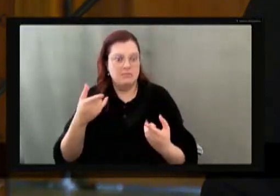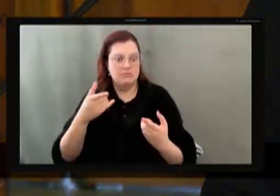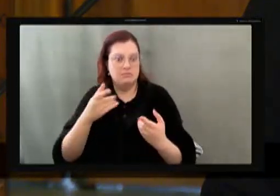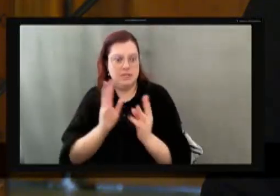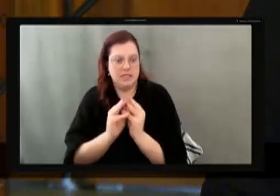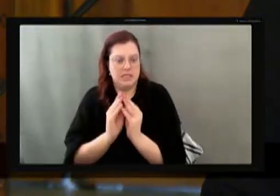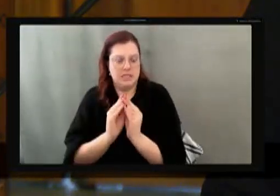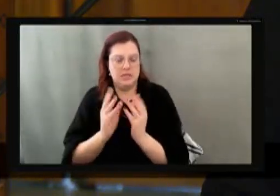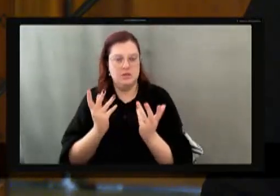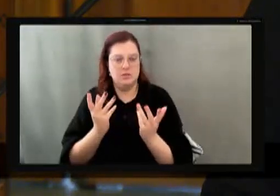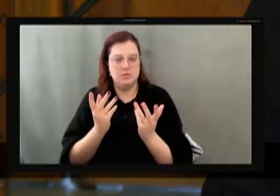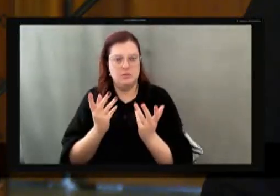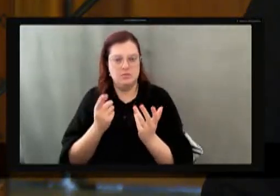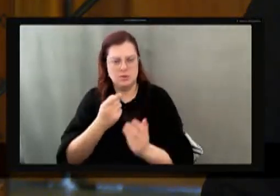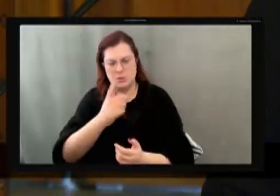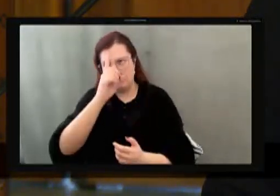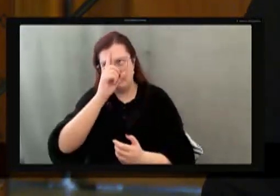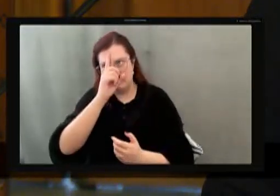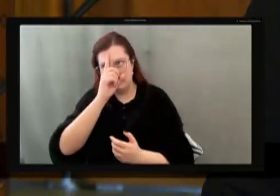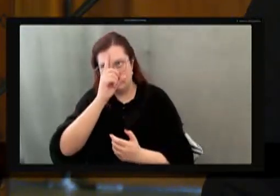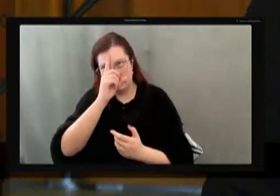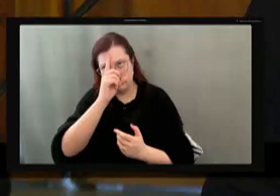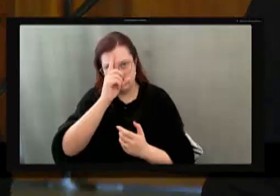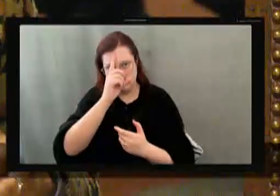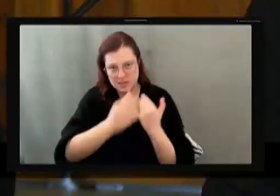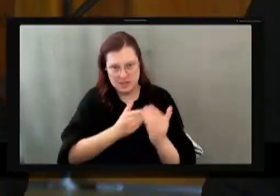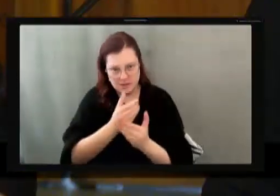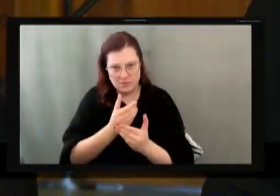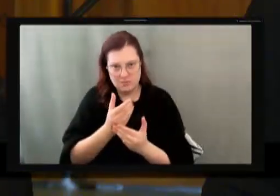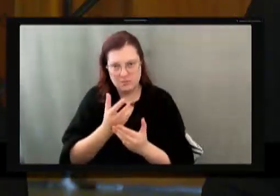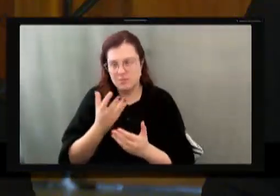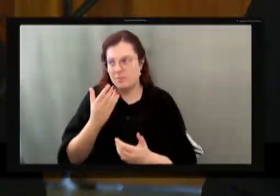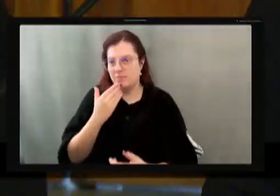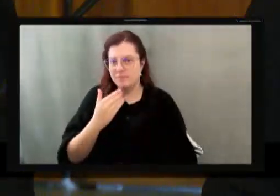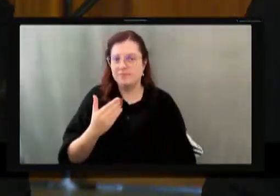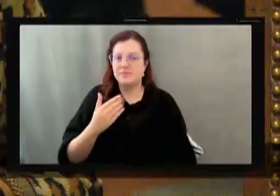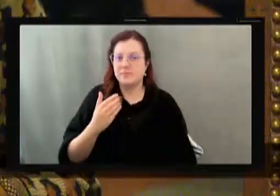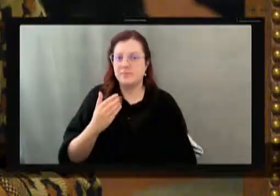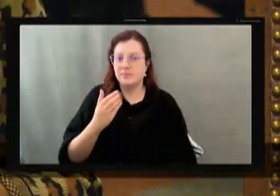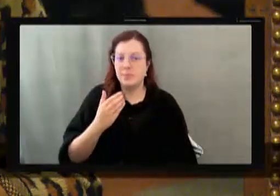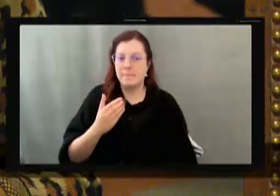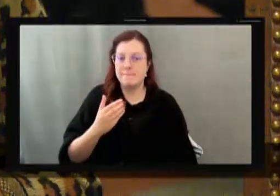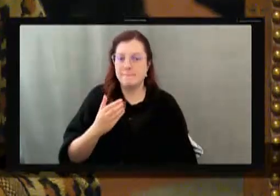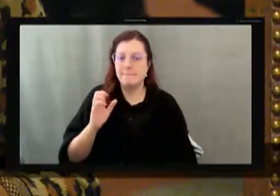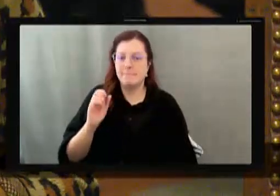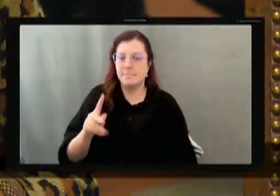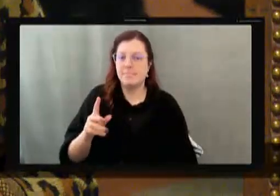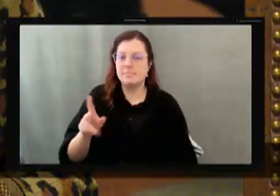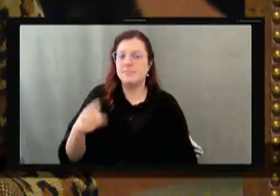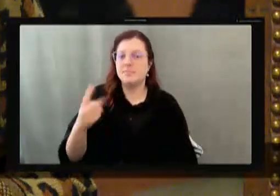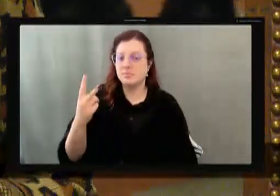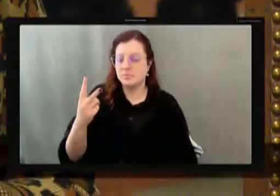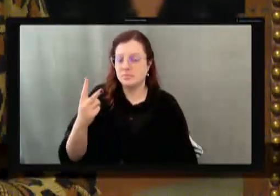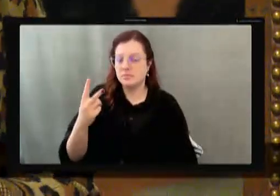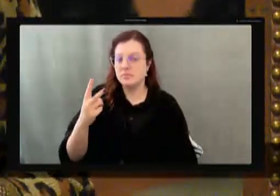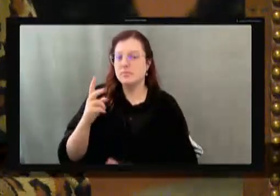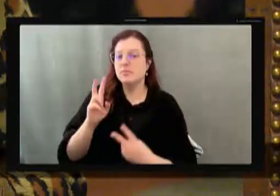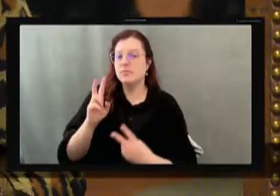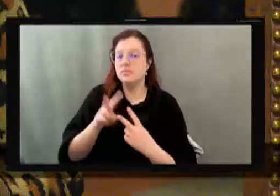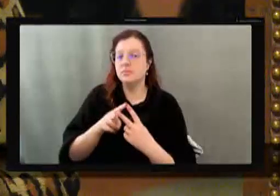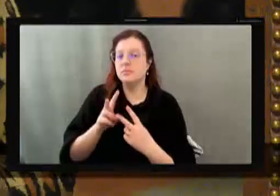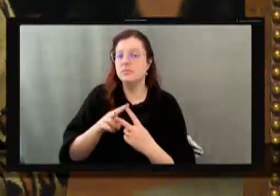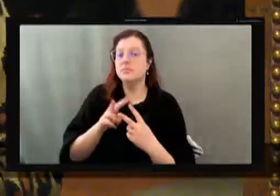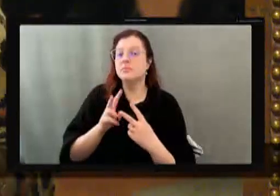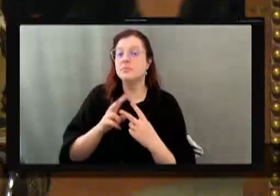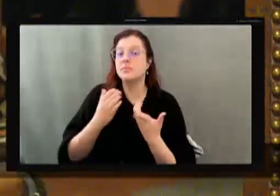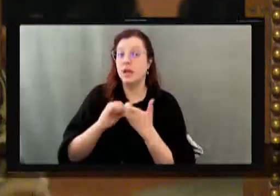like where's your thinking on that? Thank you. So two notes that I think I heard there. One was about how we prioritize for traffic